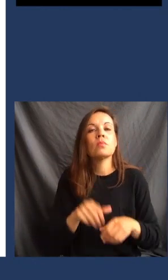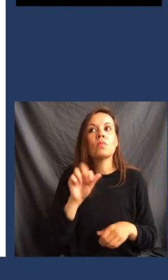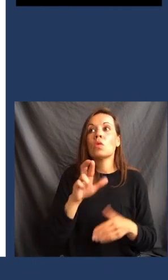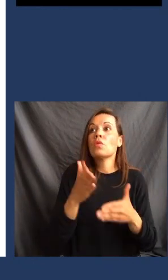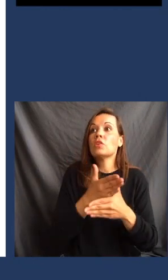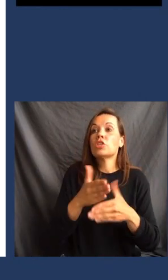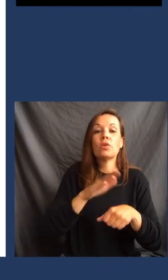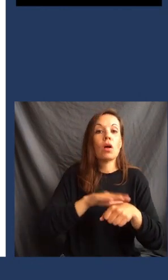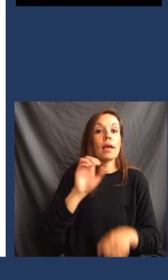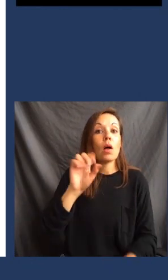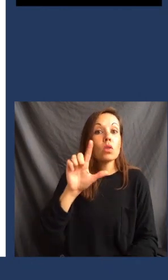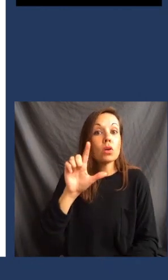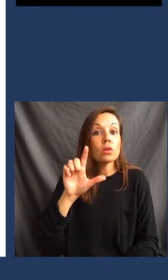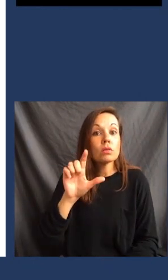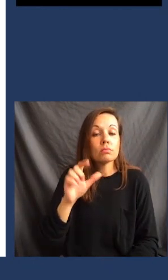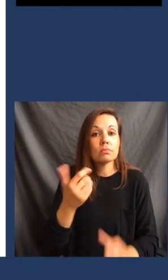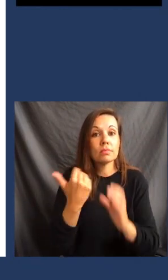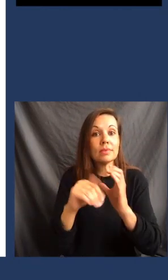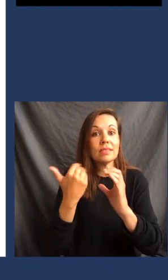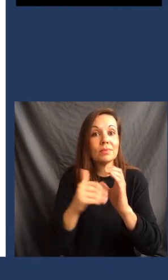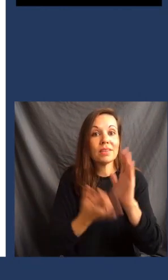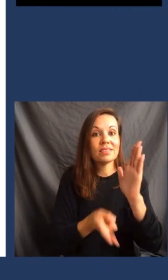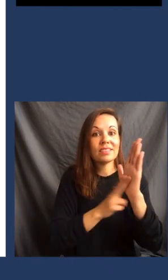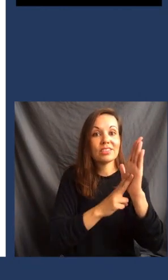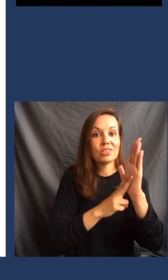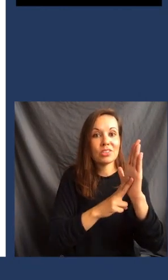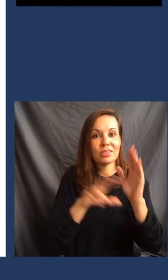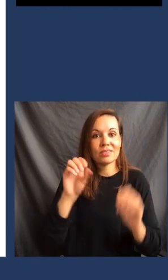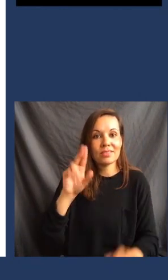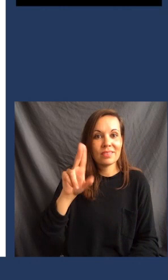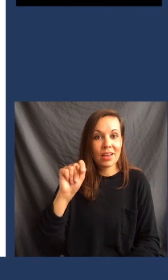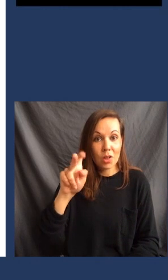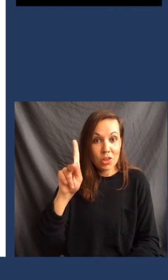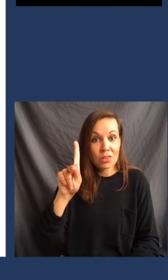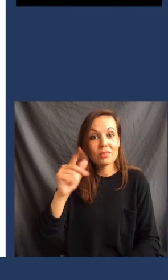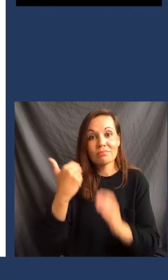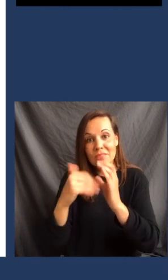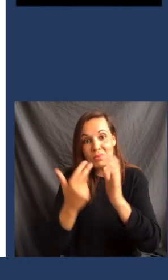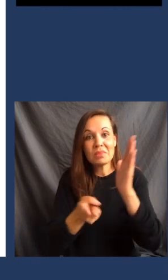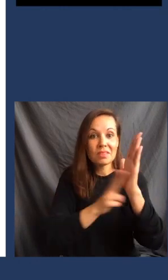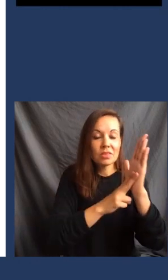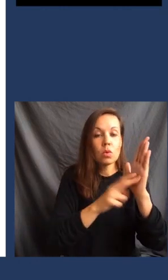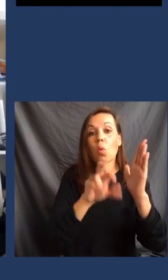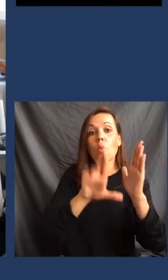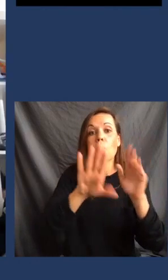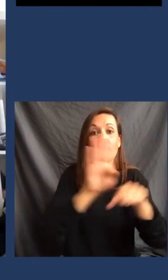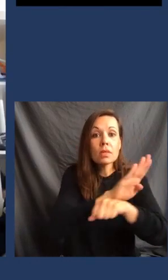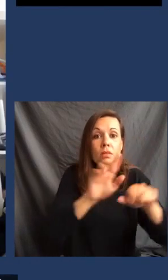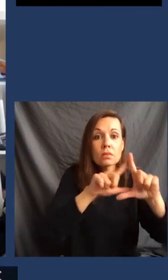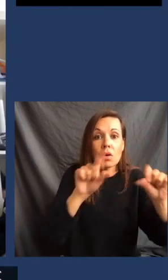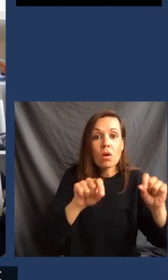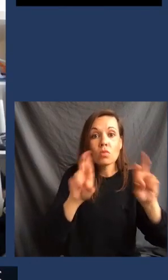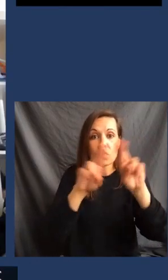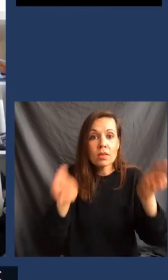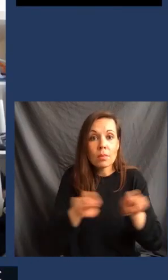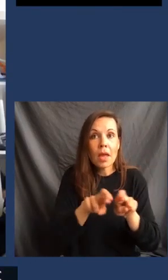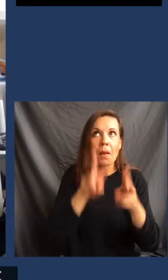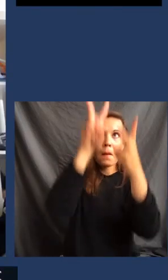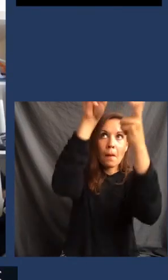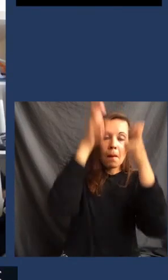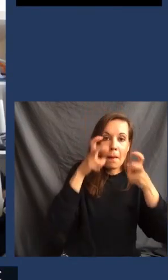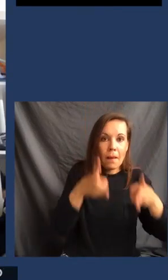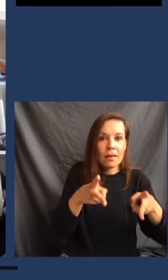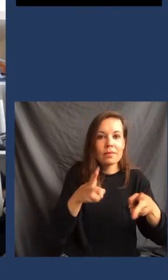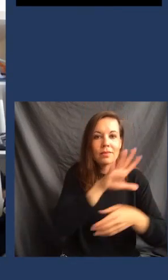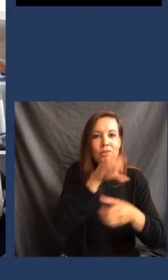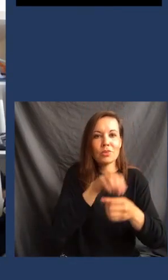a Outlook or email signature, onto a business card, or even your resume as well. Just a quick tip as